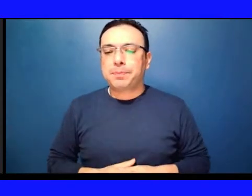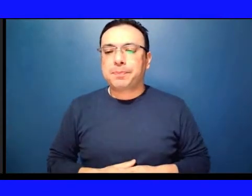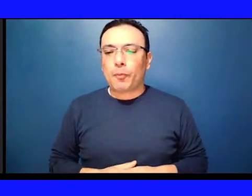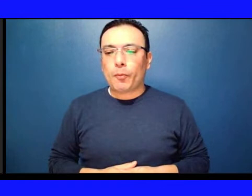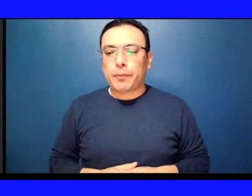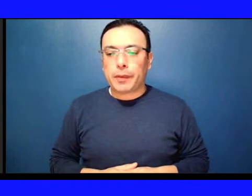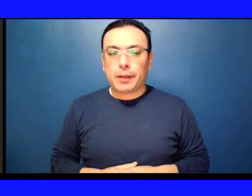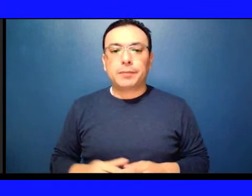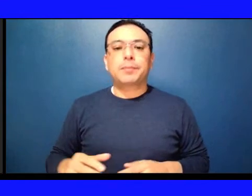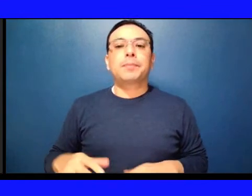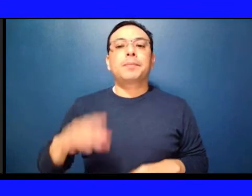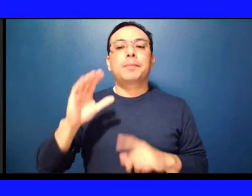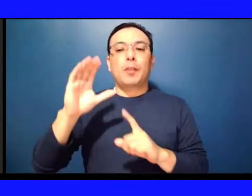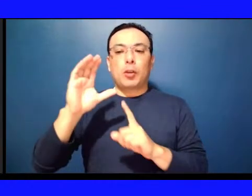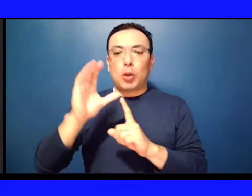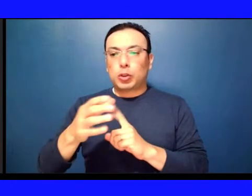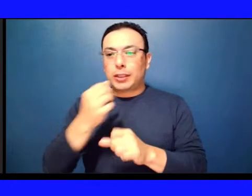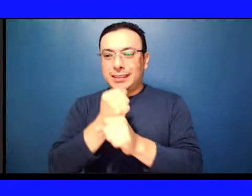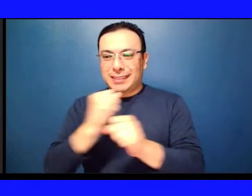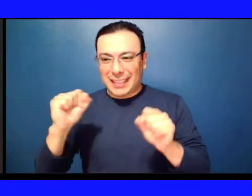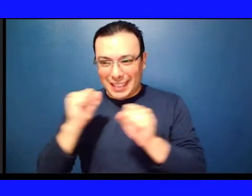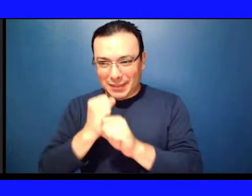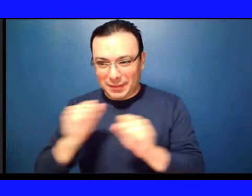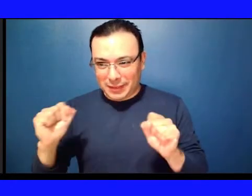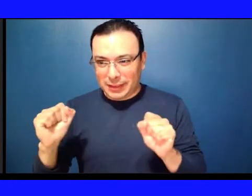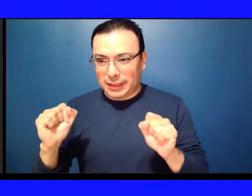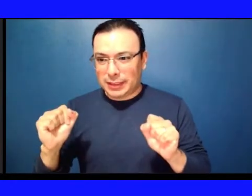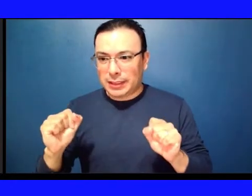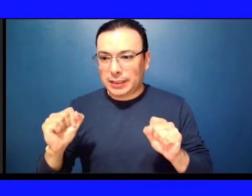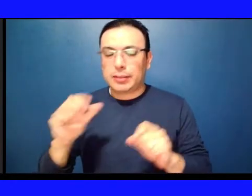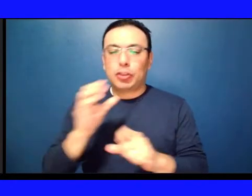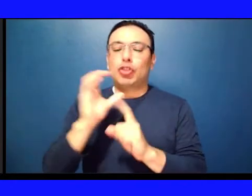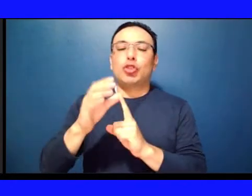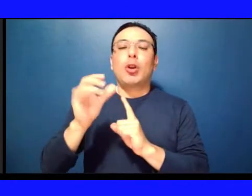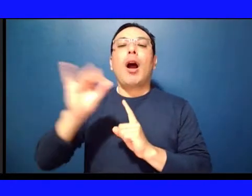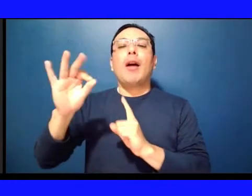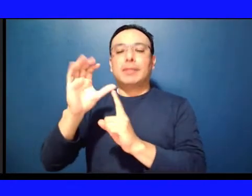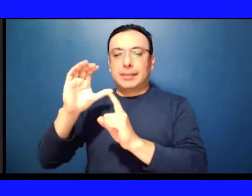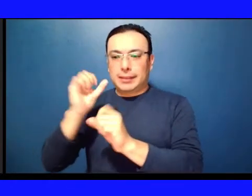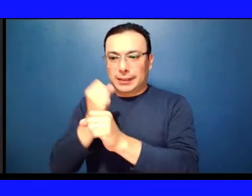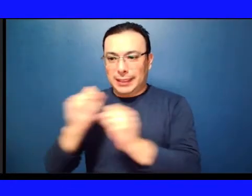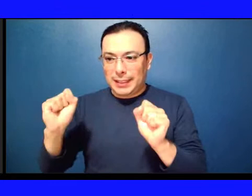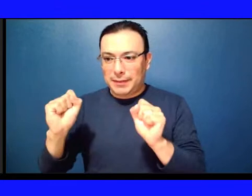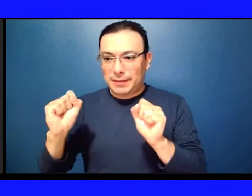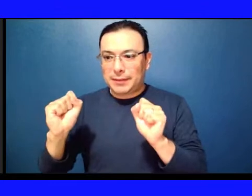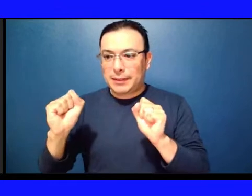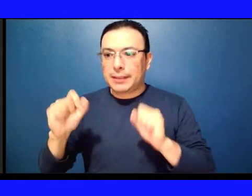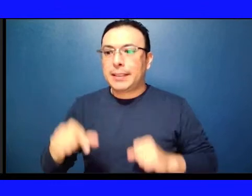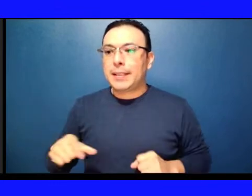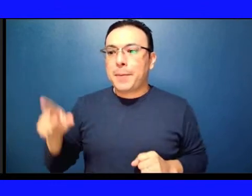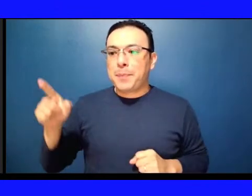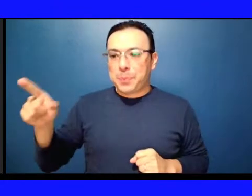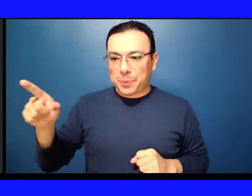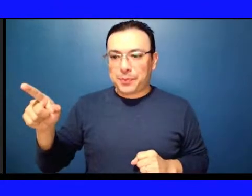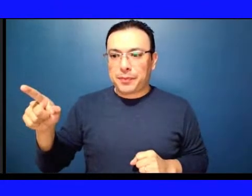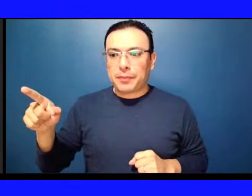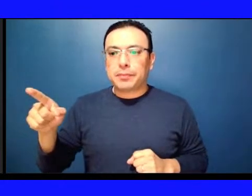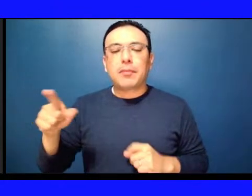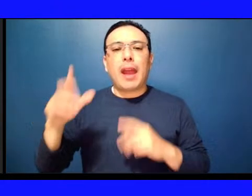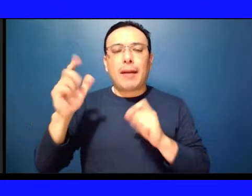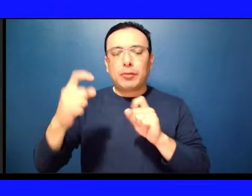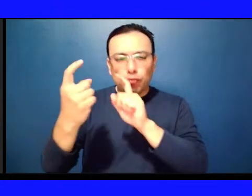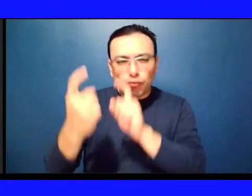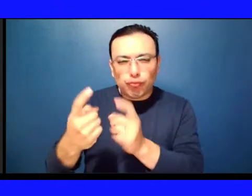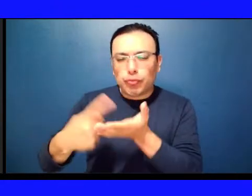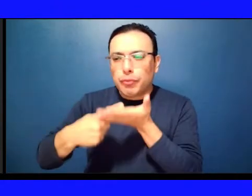but this was expected, coming out of the COVID surge where the need was much greater. But we hope to reach a